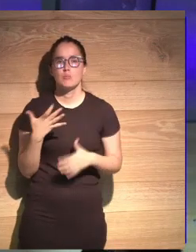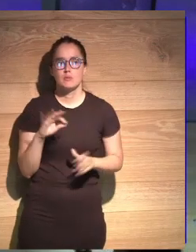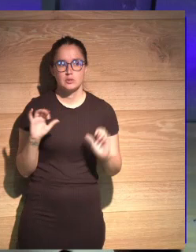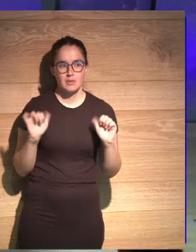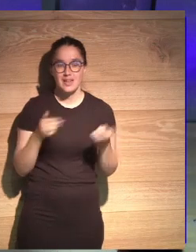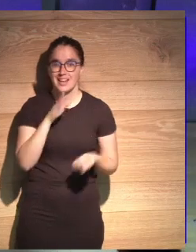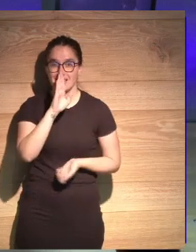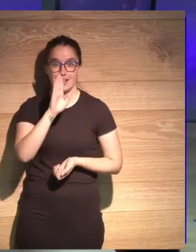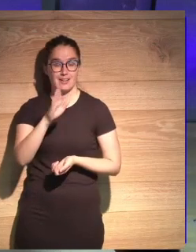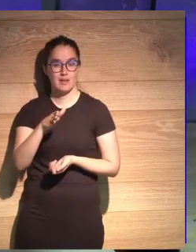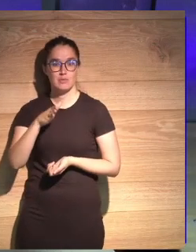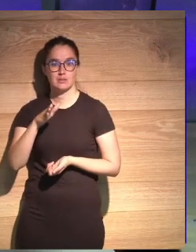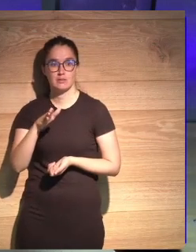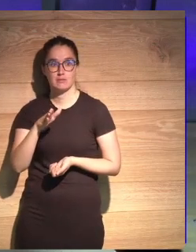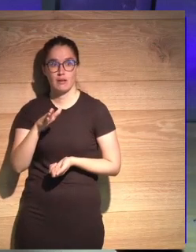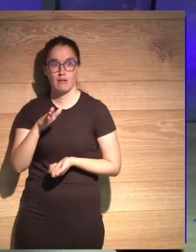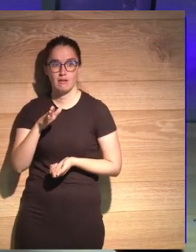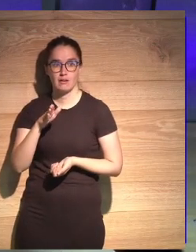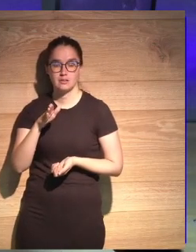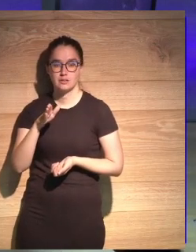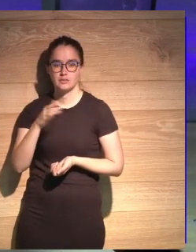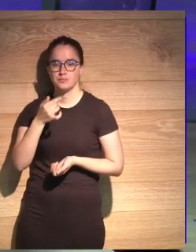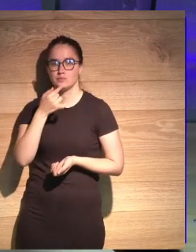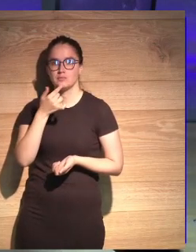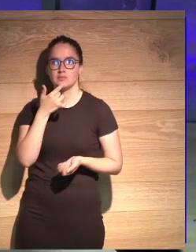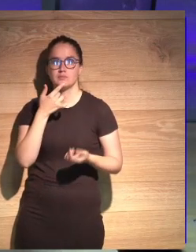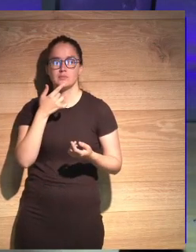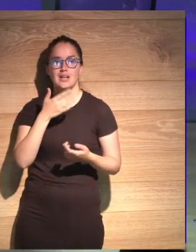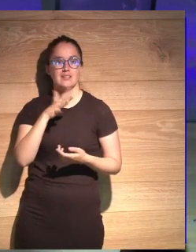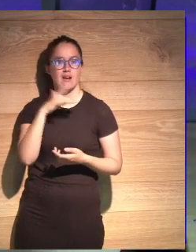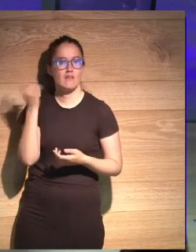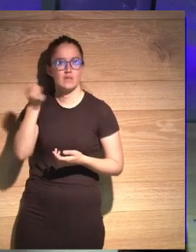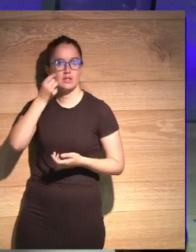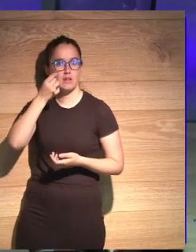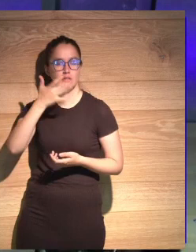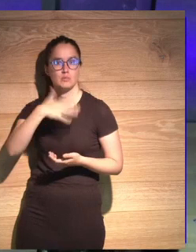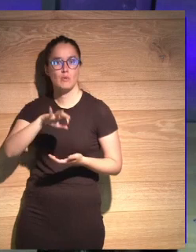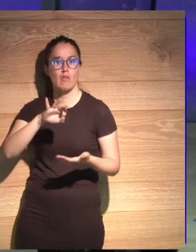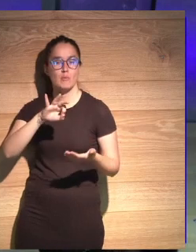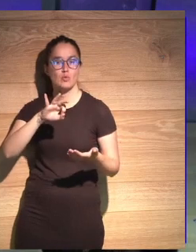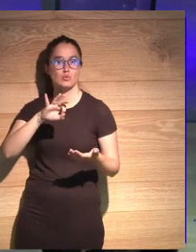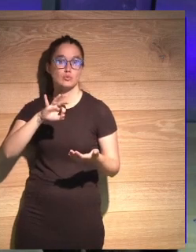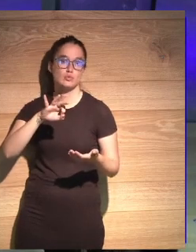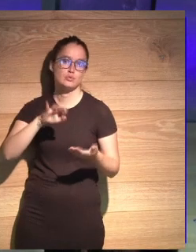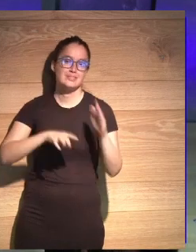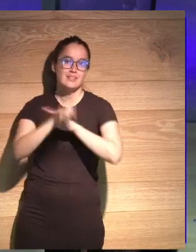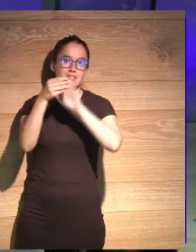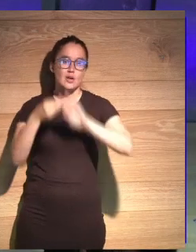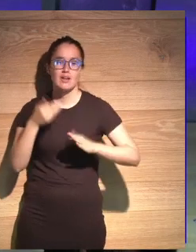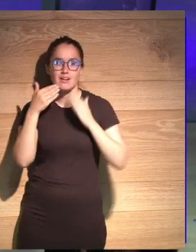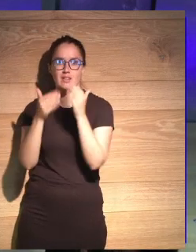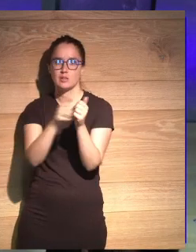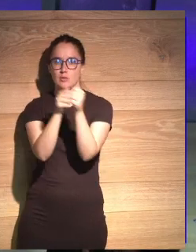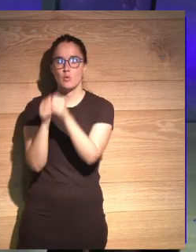Well, I think we can start listing the different skills that we